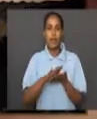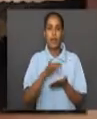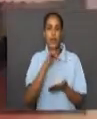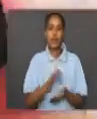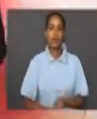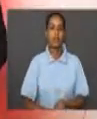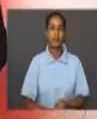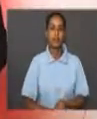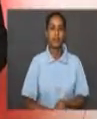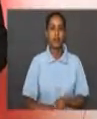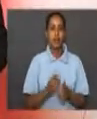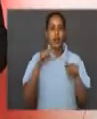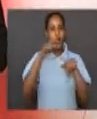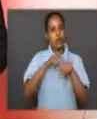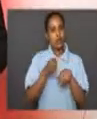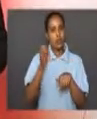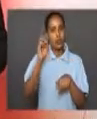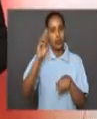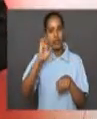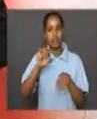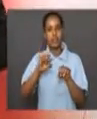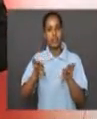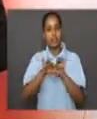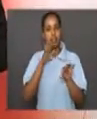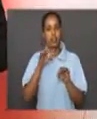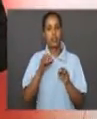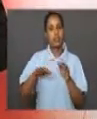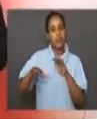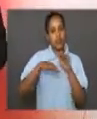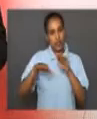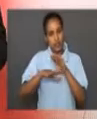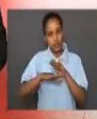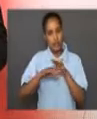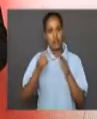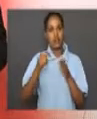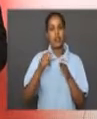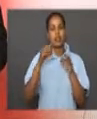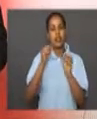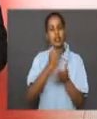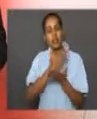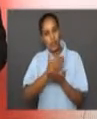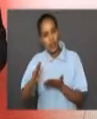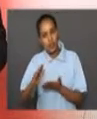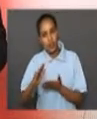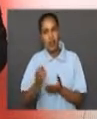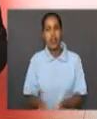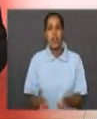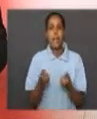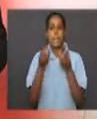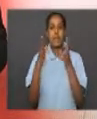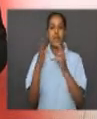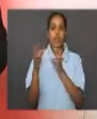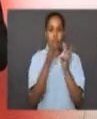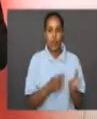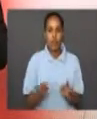impurity. Once ore is crushed and ground, the gann can be removed in a number of